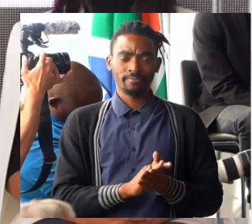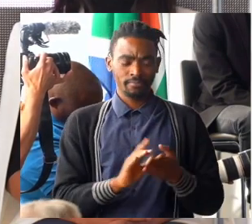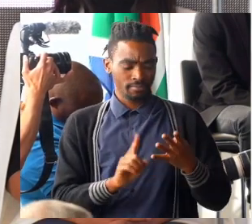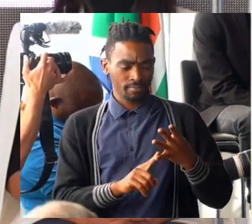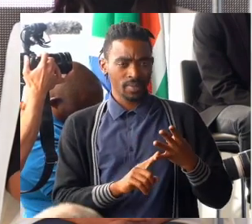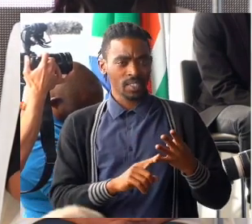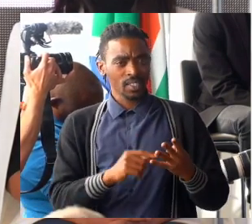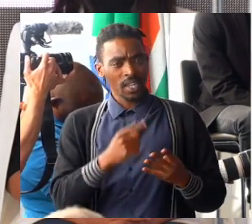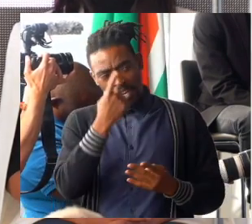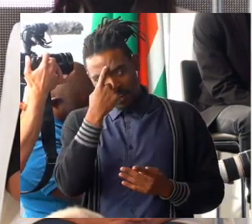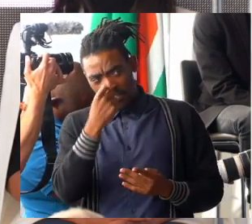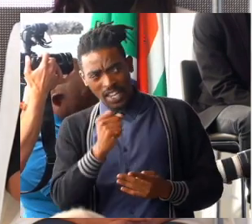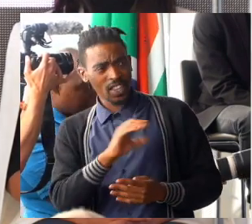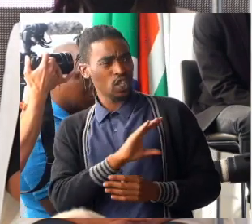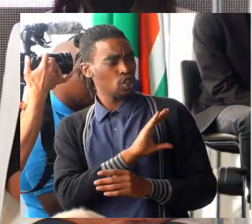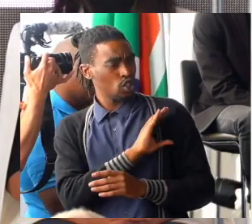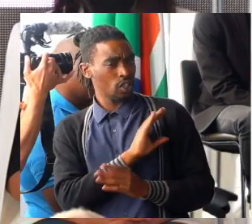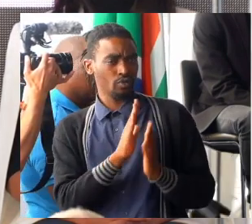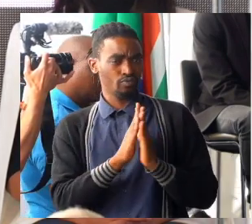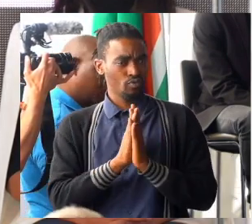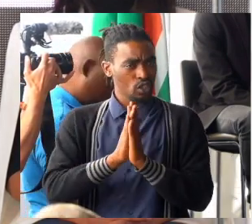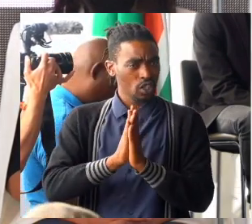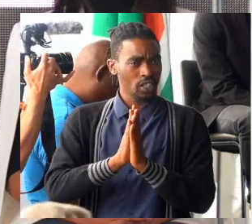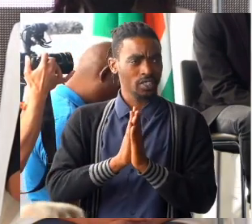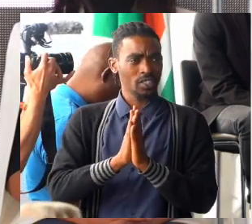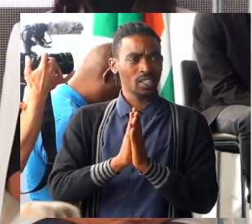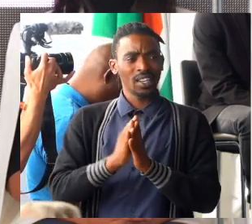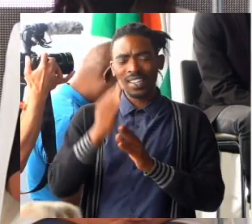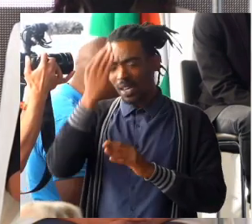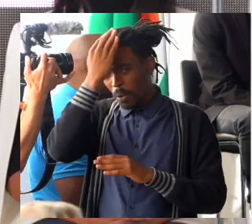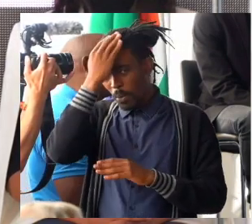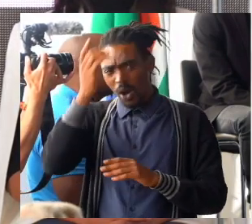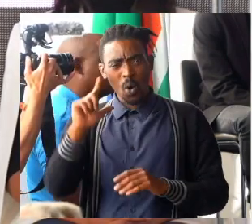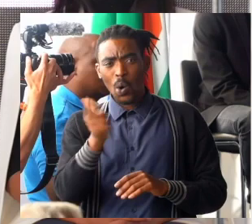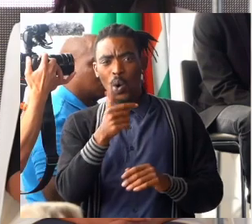faith-based communities, the church, the temples, the mosques.